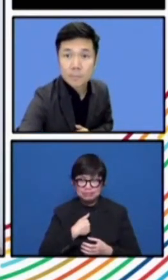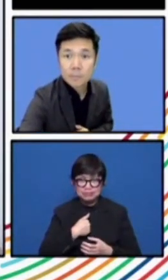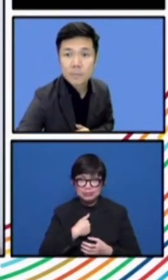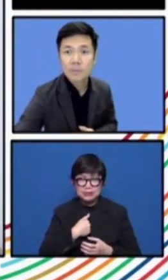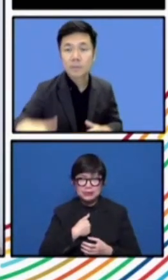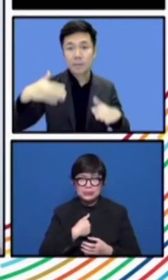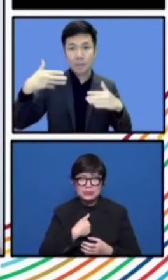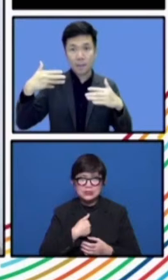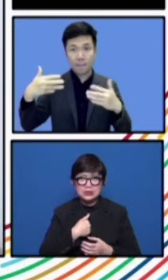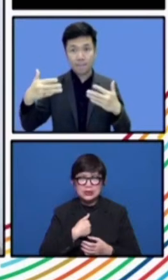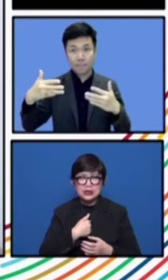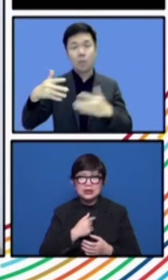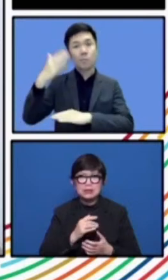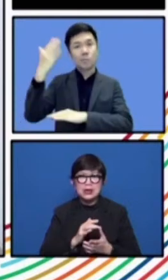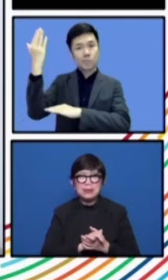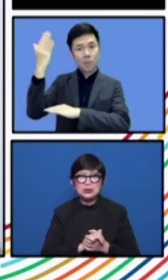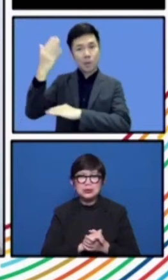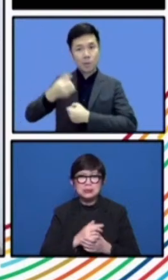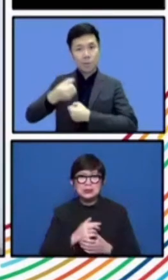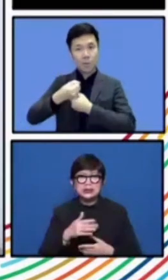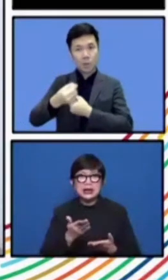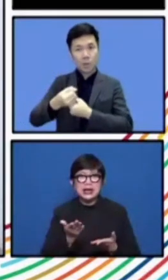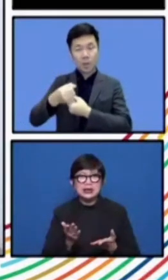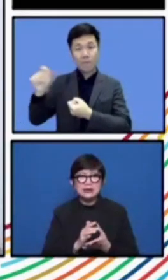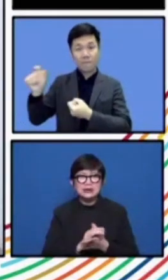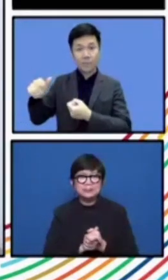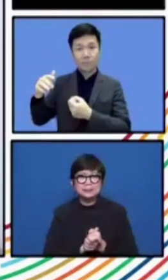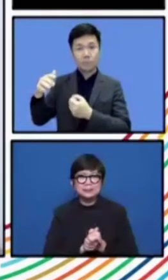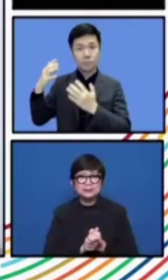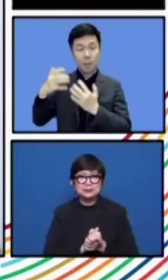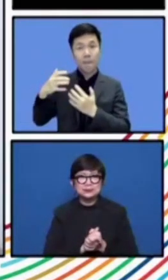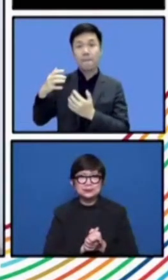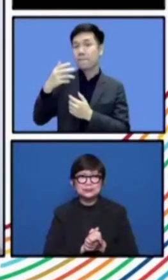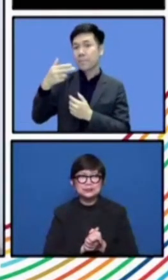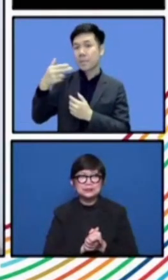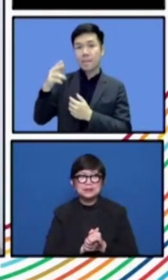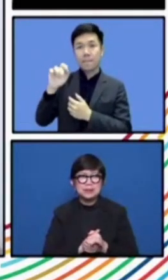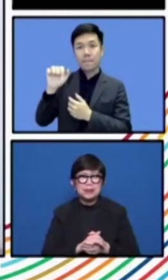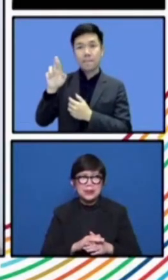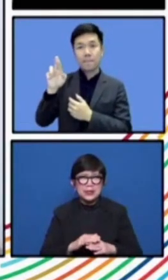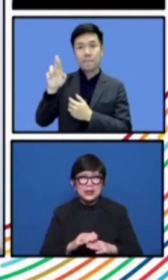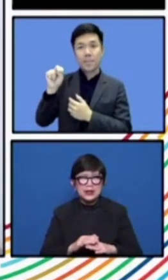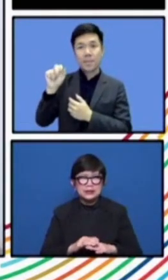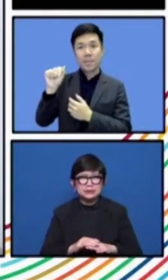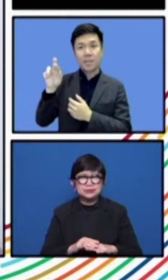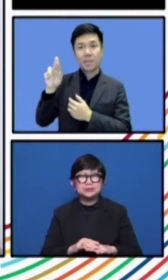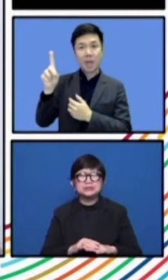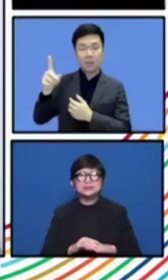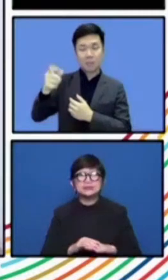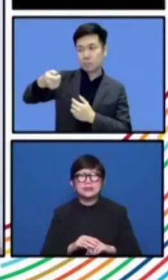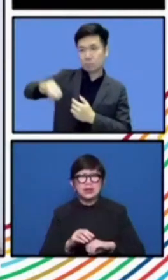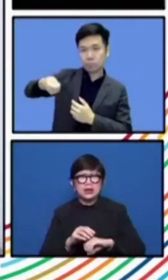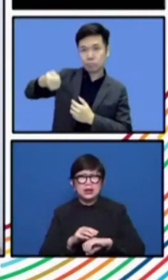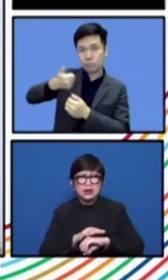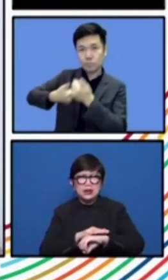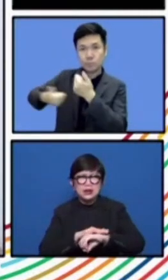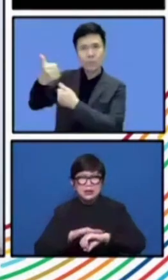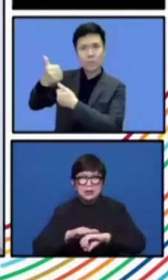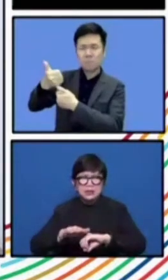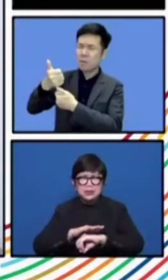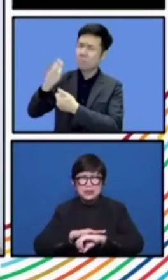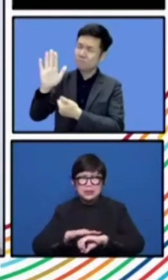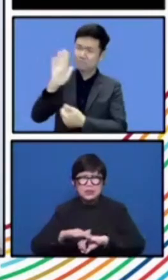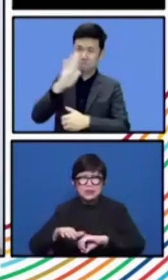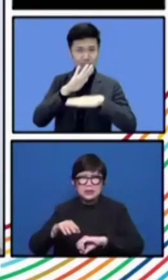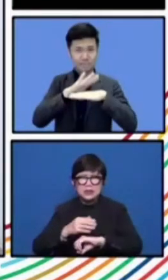on behalf of our attorney general Mr Bernard I didn't win who unfortunately could not